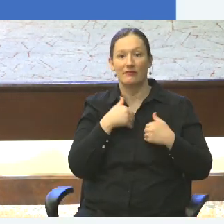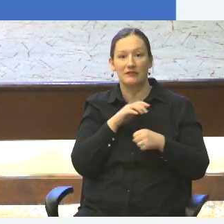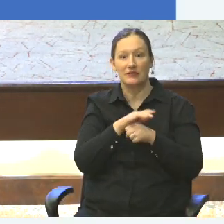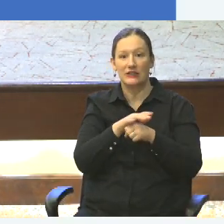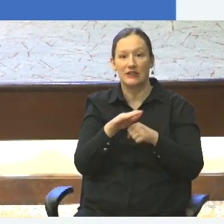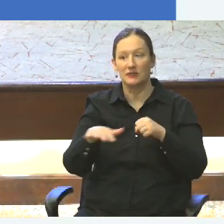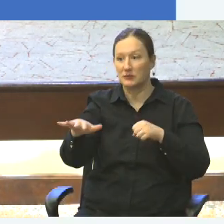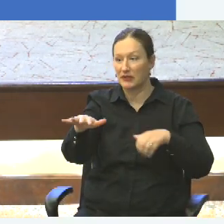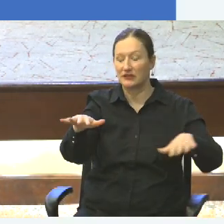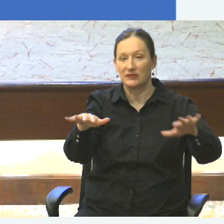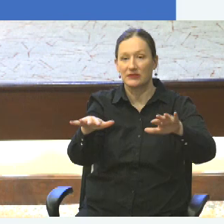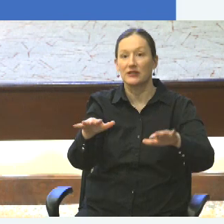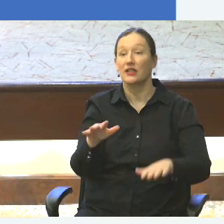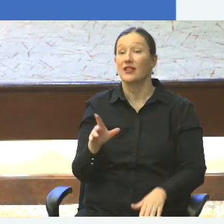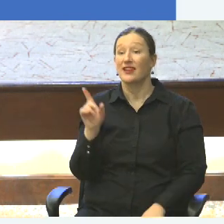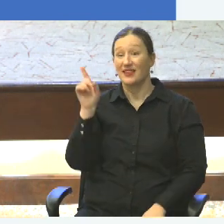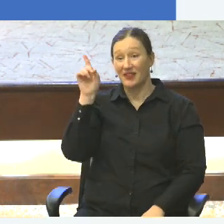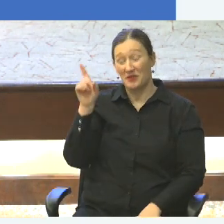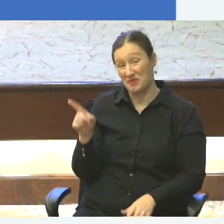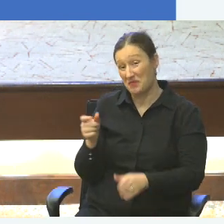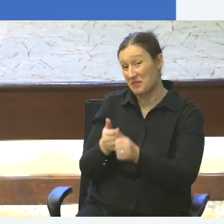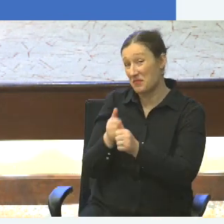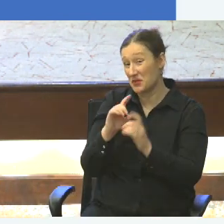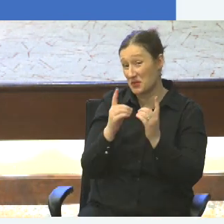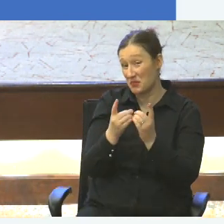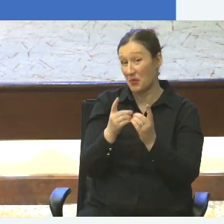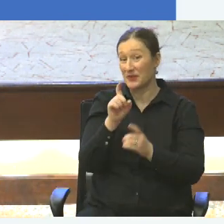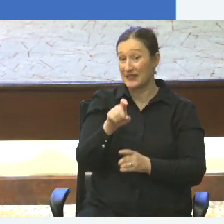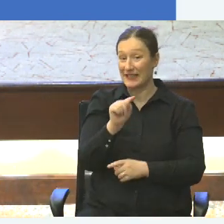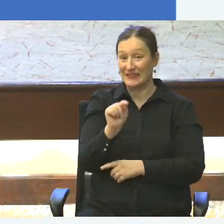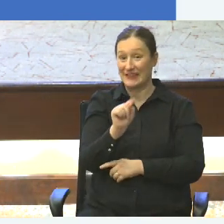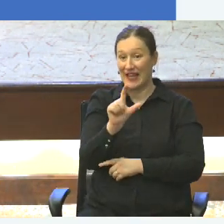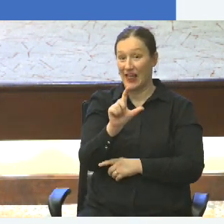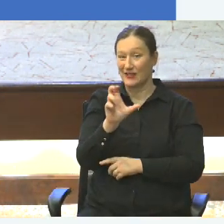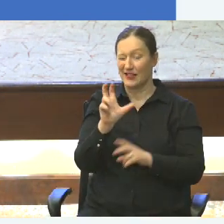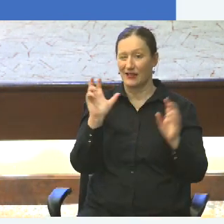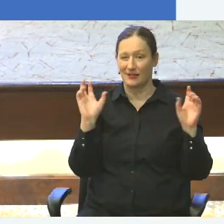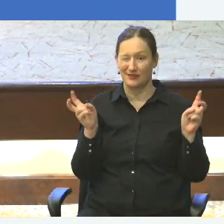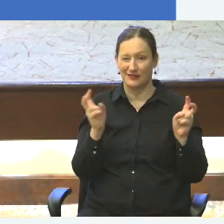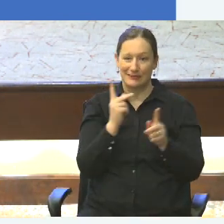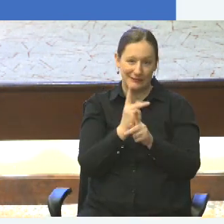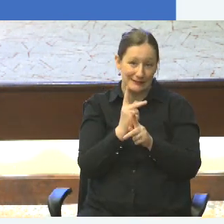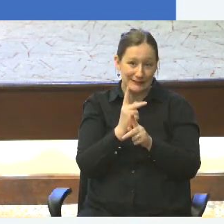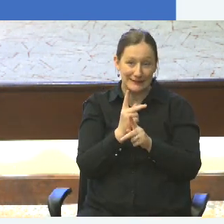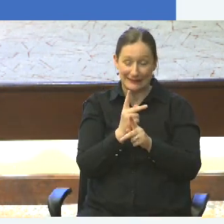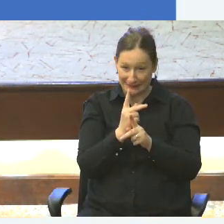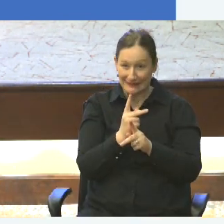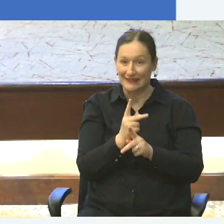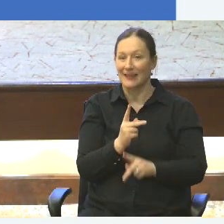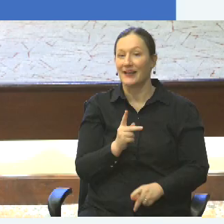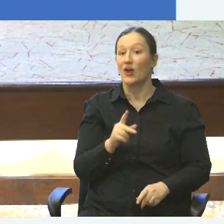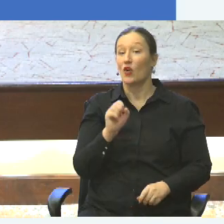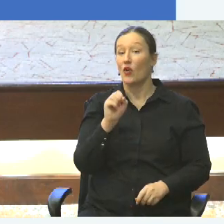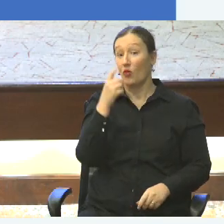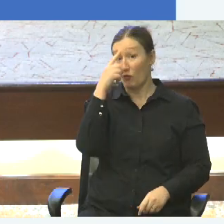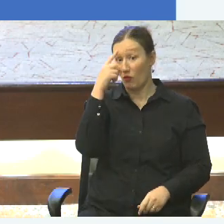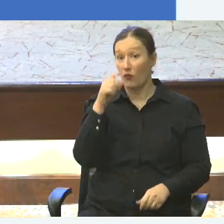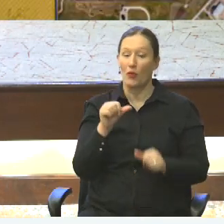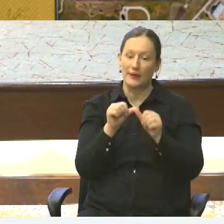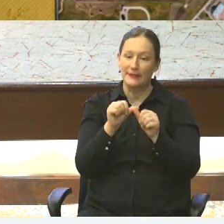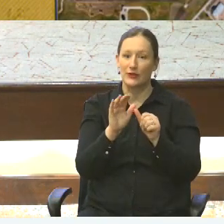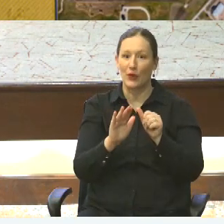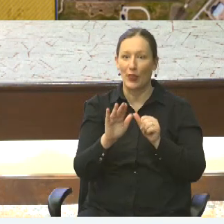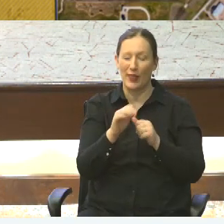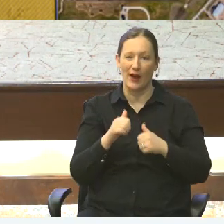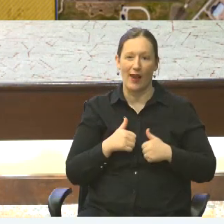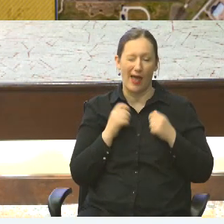in need of some TLC. Crack sealing, seal coating will go a long way towards extending their useful life. Nothing's in serious